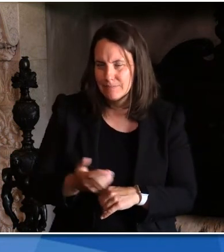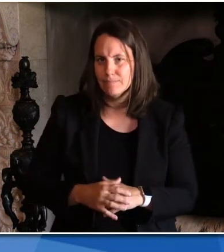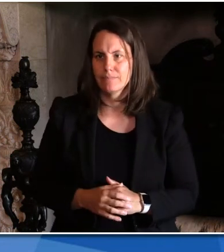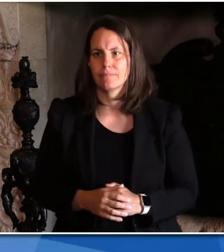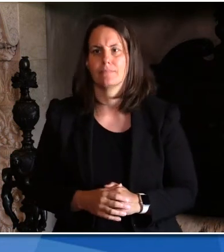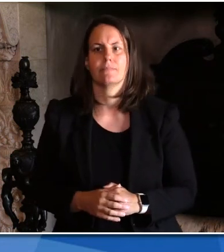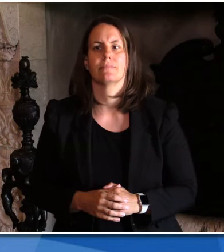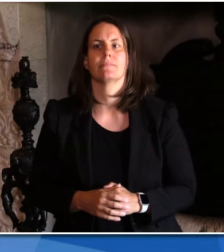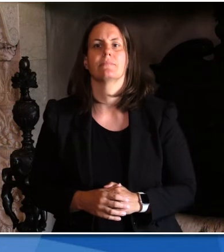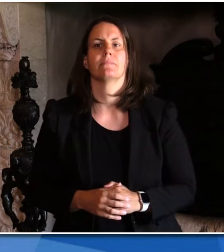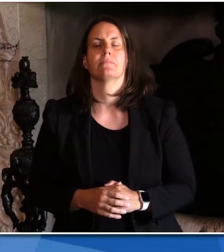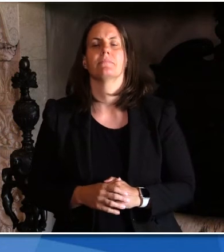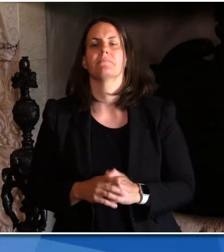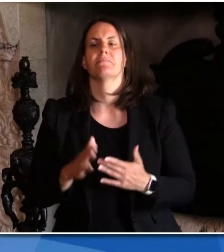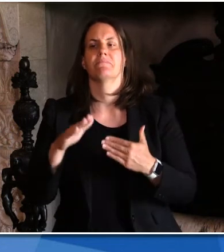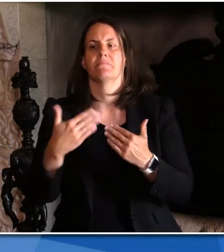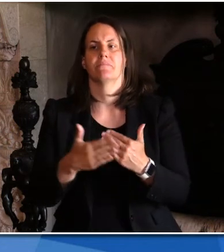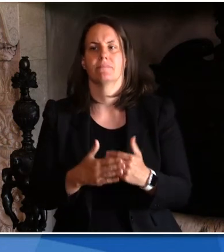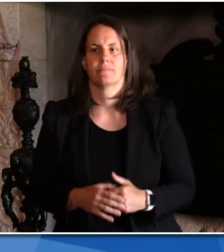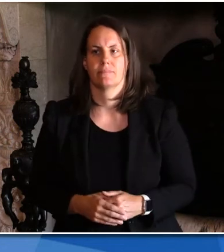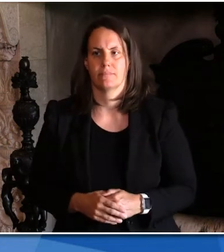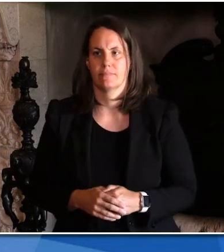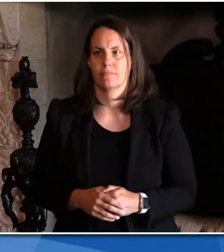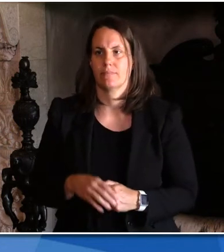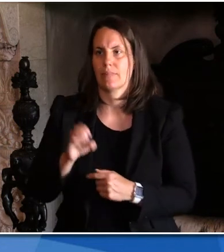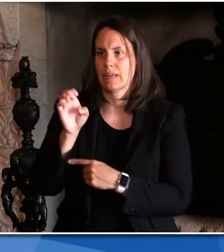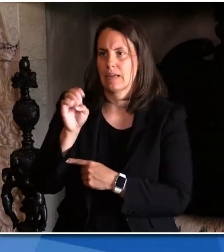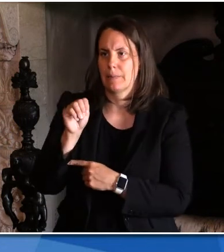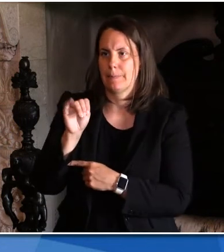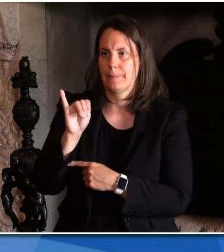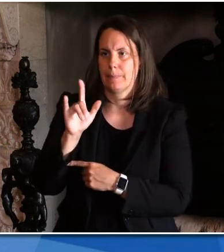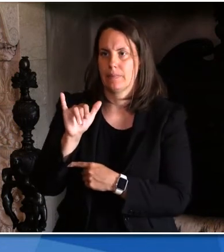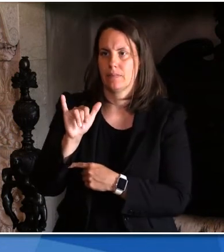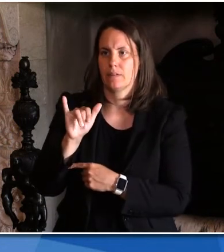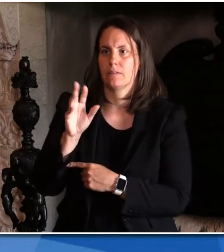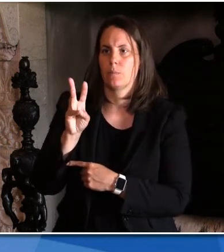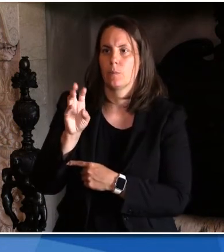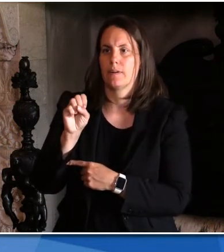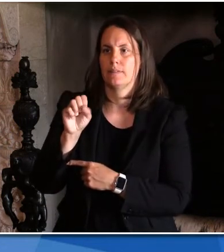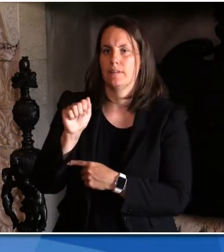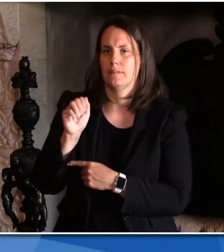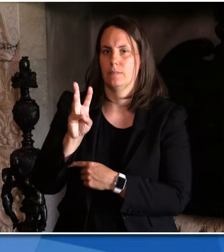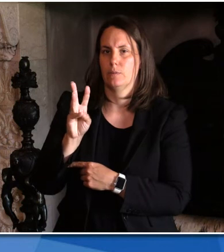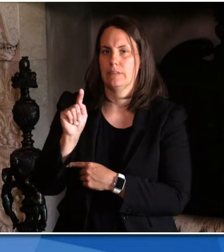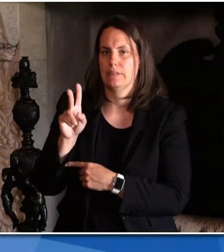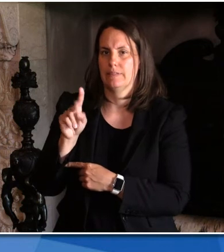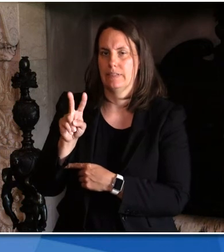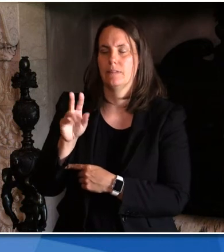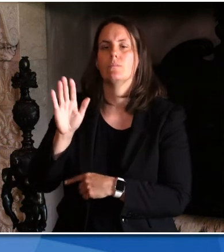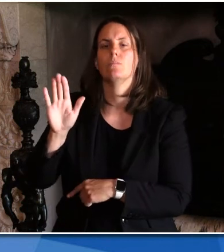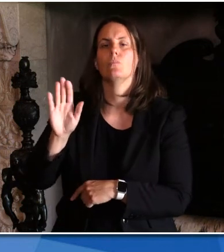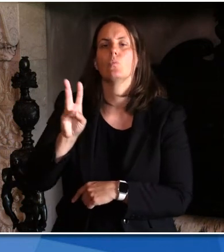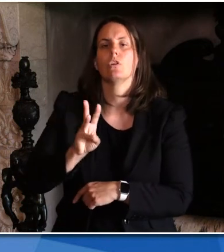Okay, we'll move on then to Emily Davies from WSAW-TV in Wausau. Emily?